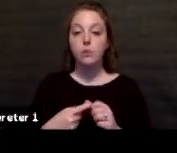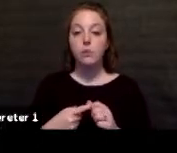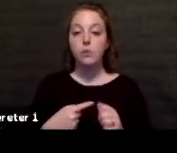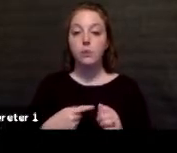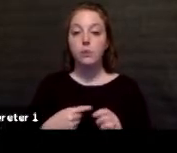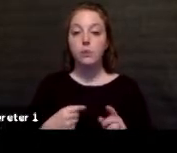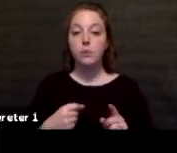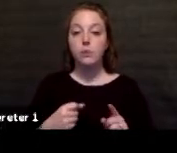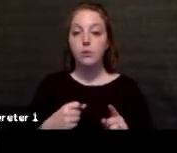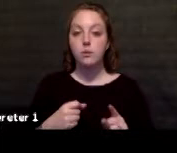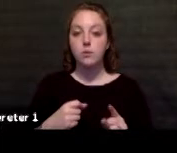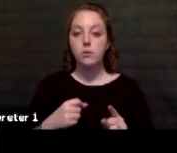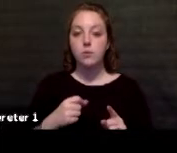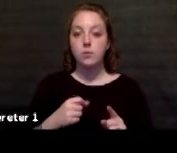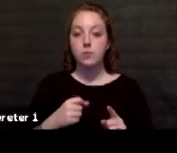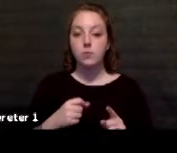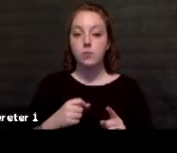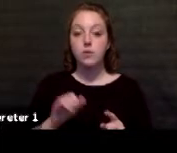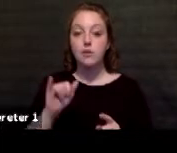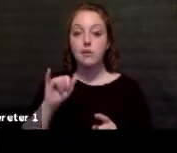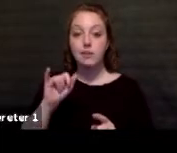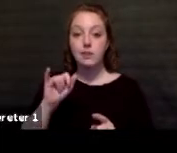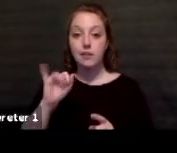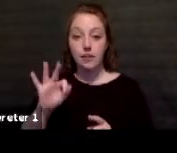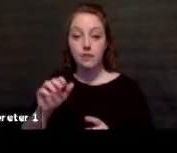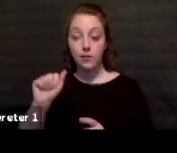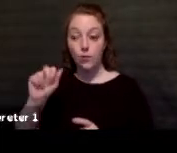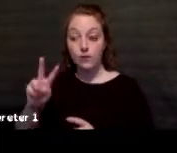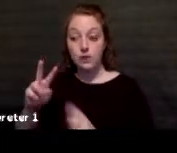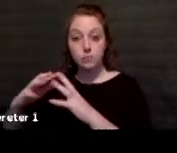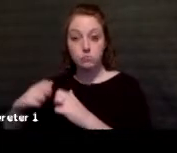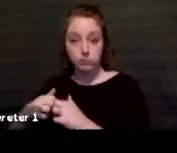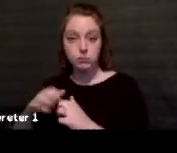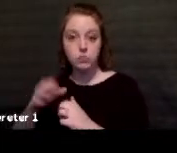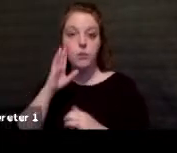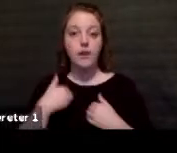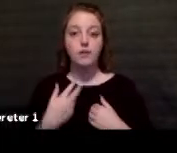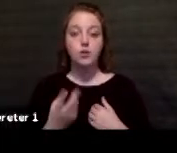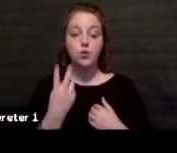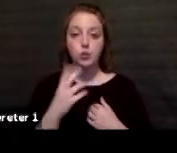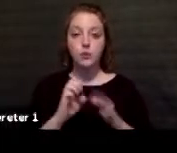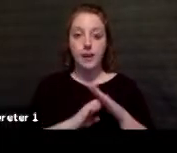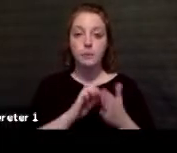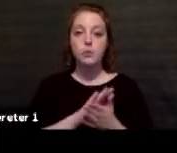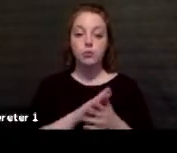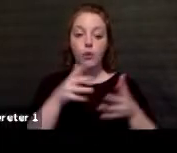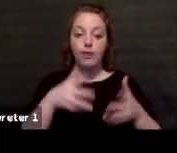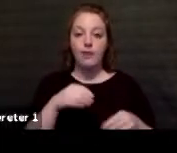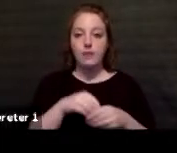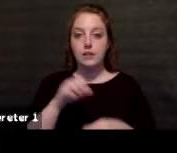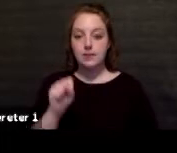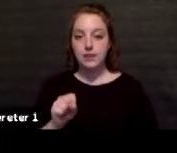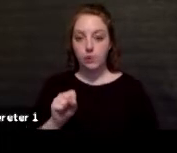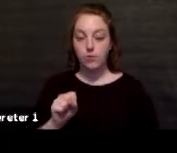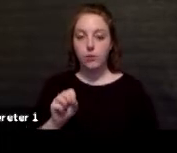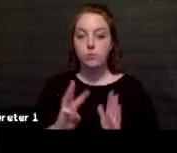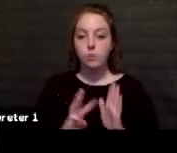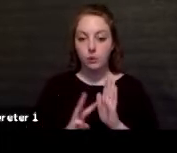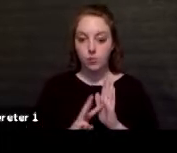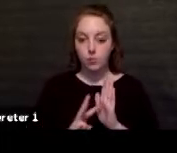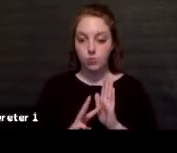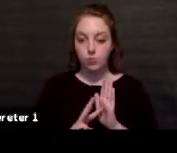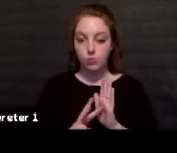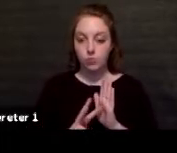would there only be two elementary schools? And yes, uh, the idea is that Kendrick, South Waco and Alta Vista would then be